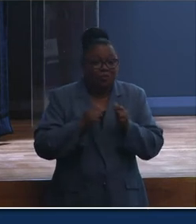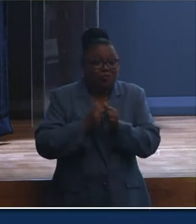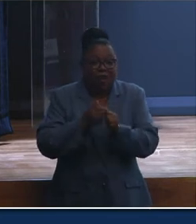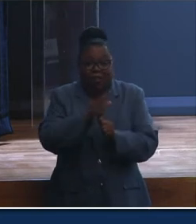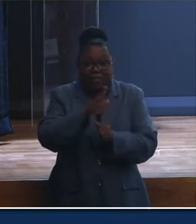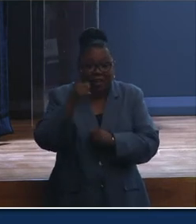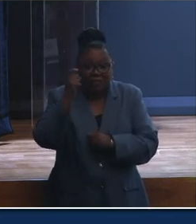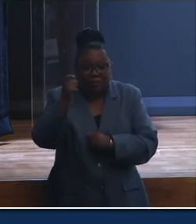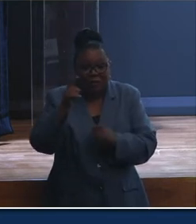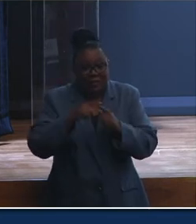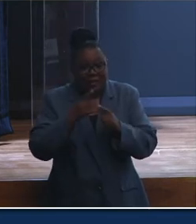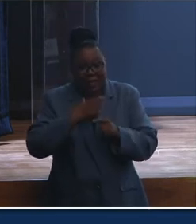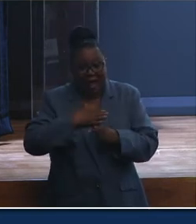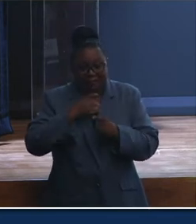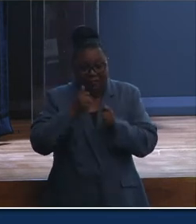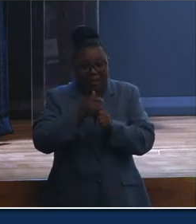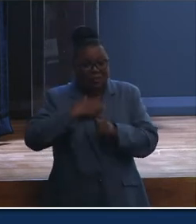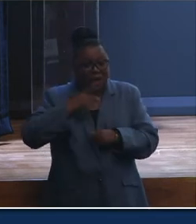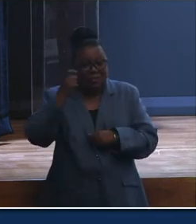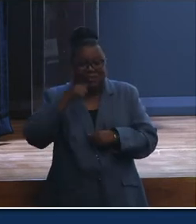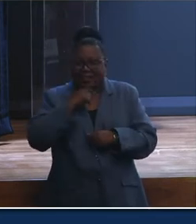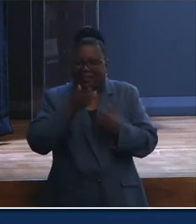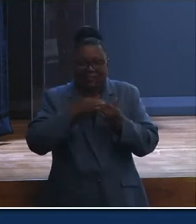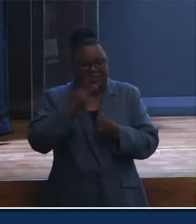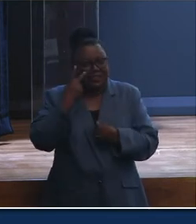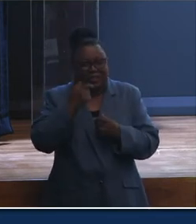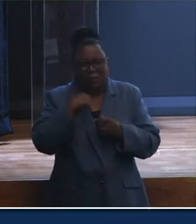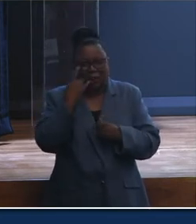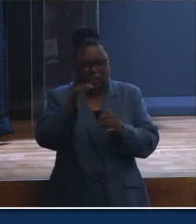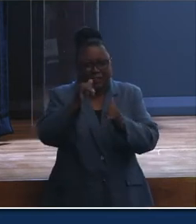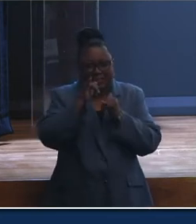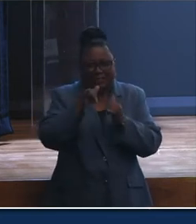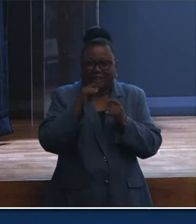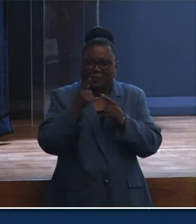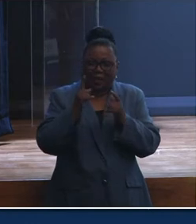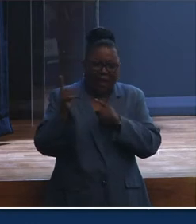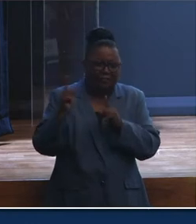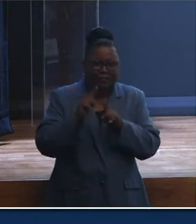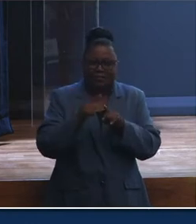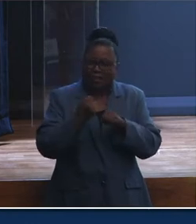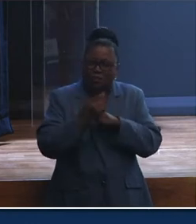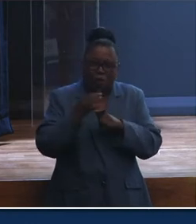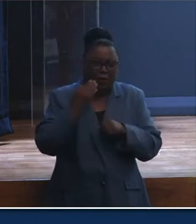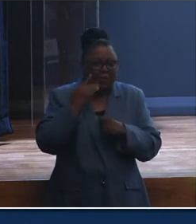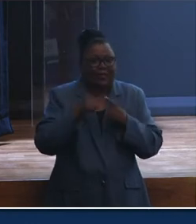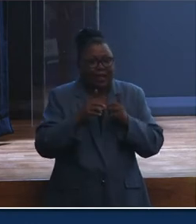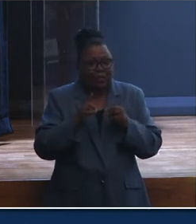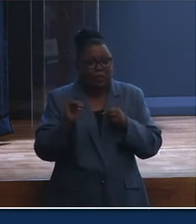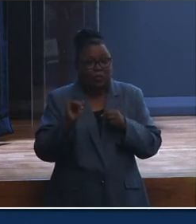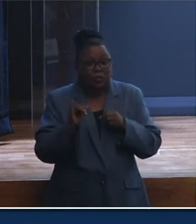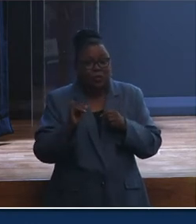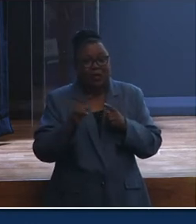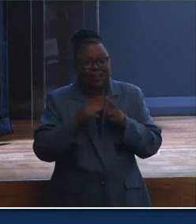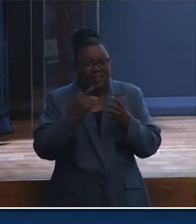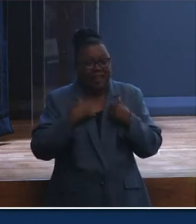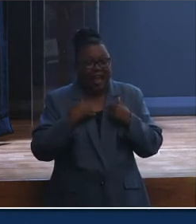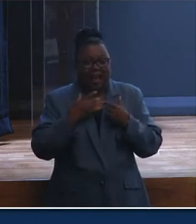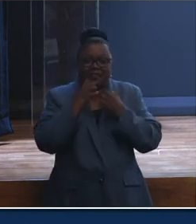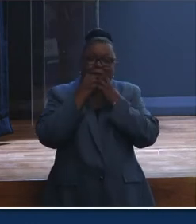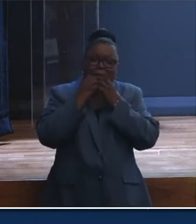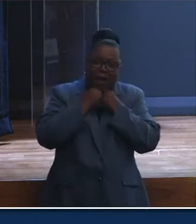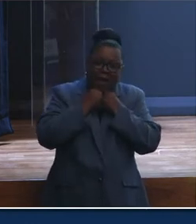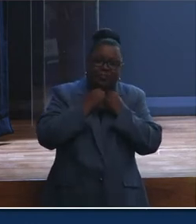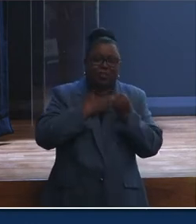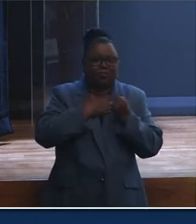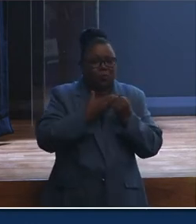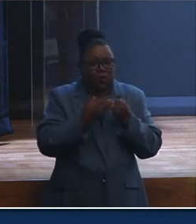their dreams just as I did mine, even if they didn't see anyone who looked like them, who came before them, that knowing that they can do it too, as long as they have a passion, they're